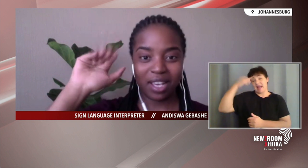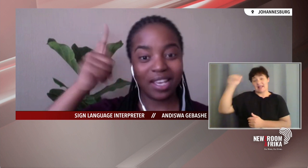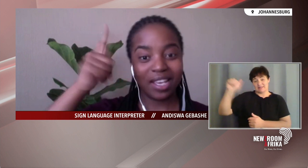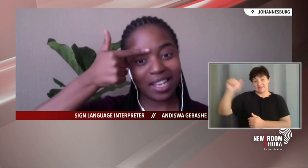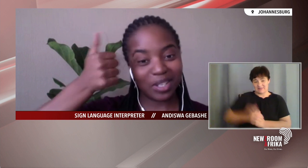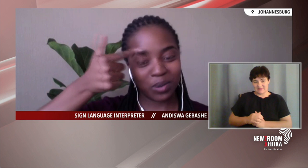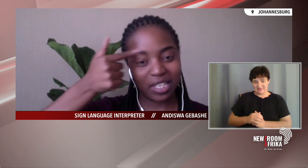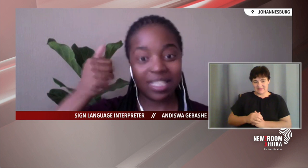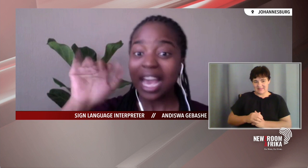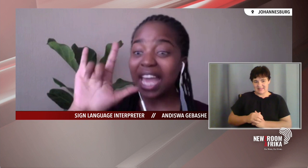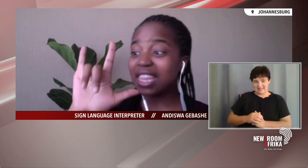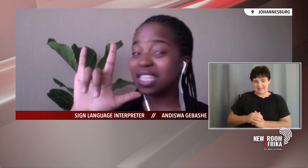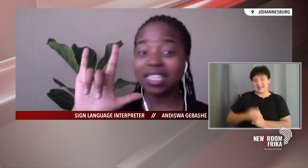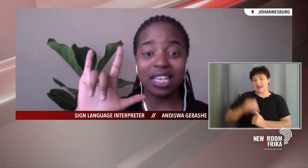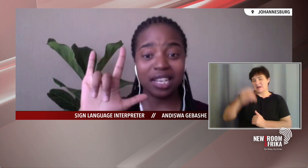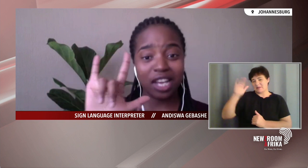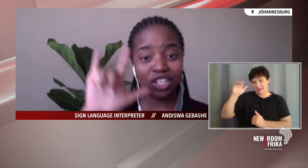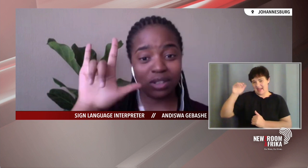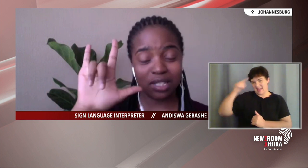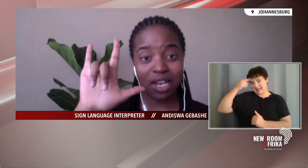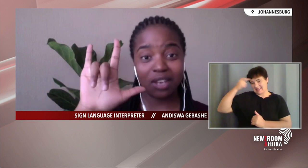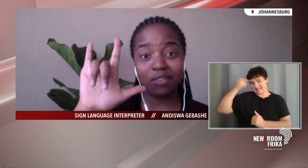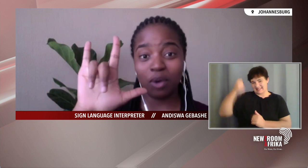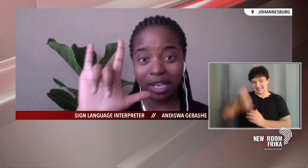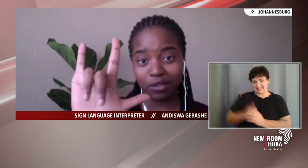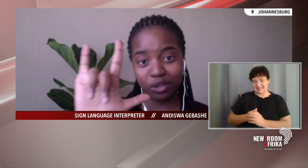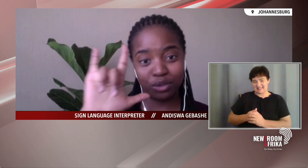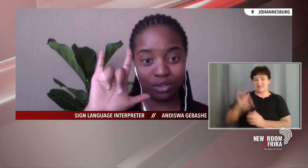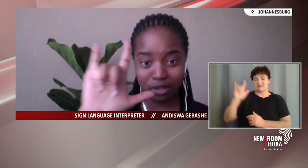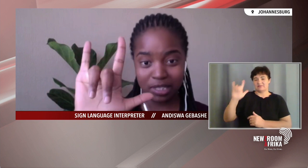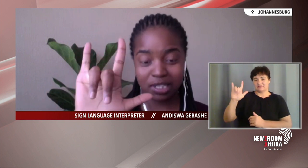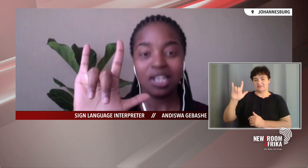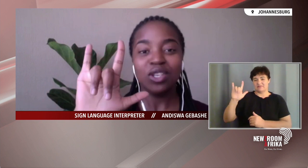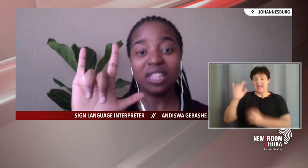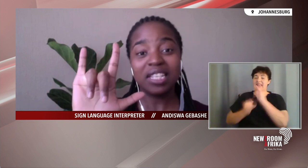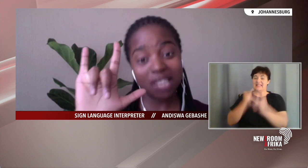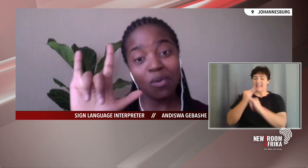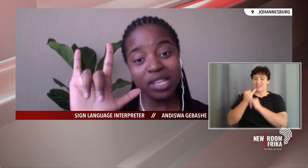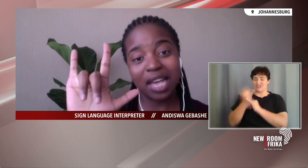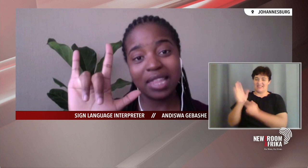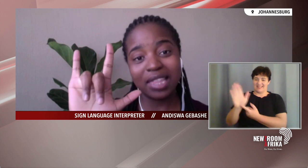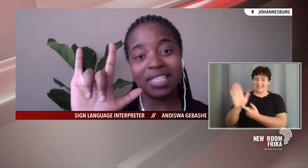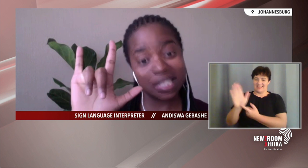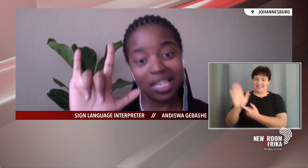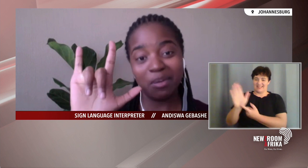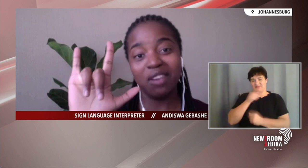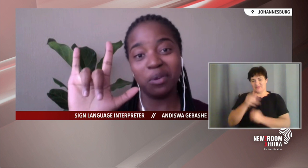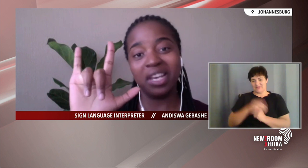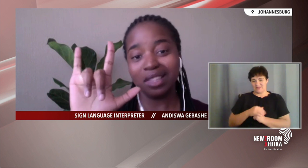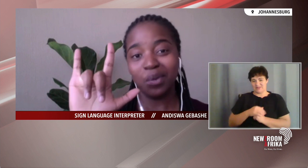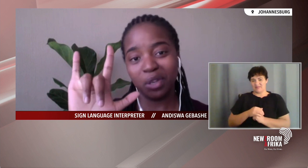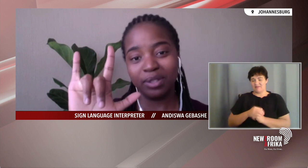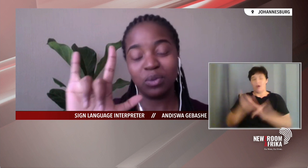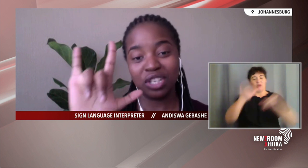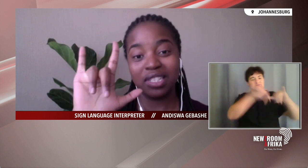Bye-bye, Andiswa. Yes. And this is the international sign for I love you. Yes. So this is the only sign that's the same everywhere in